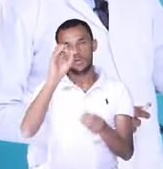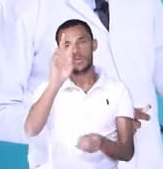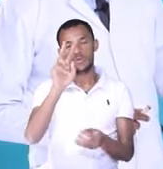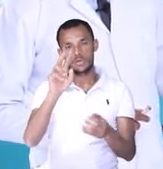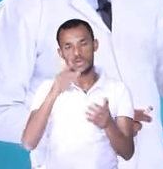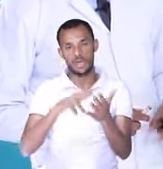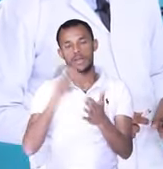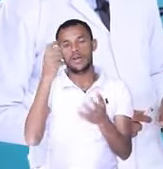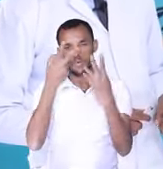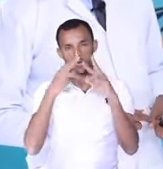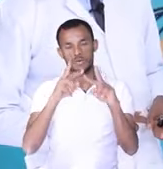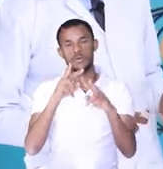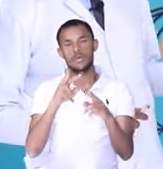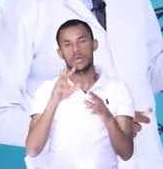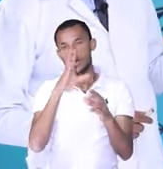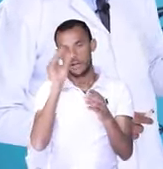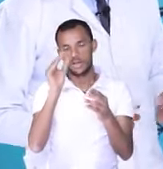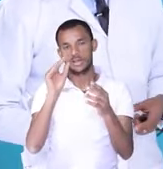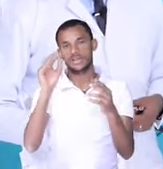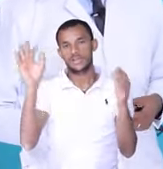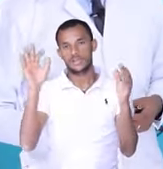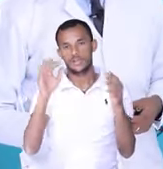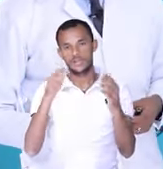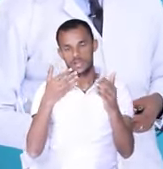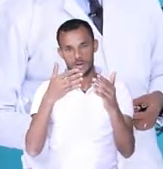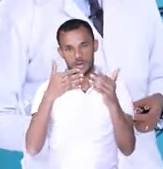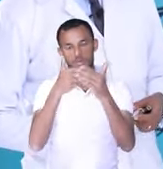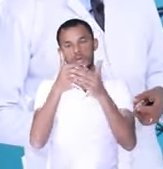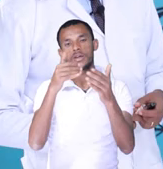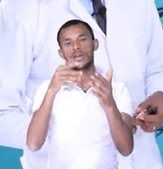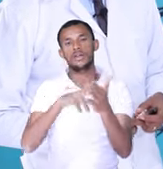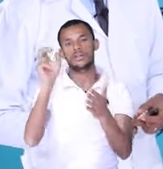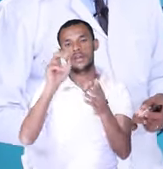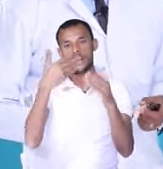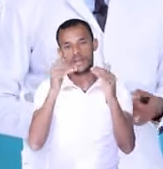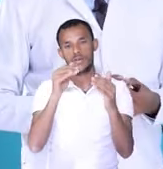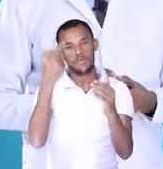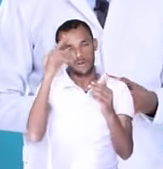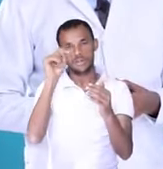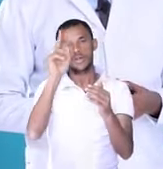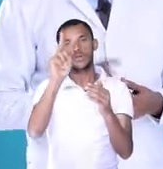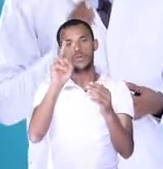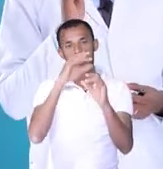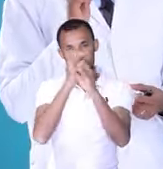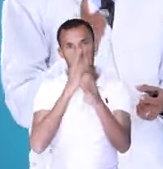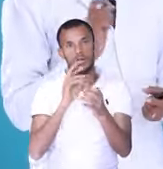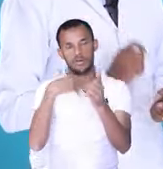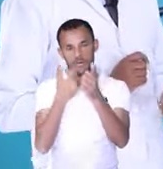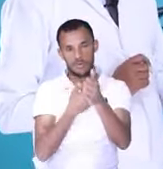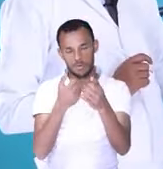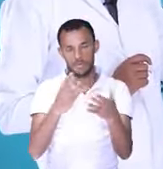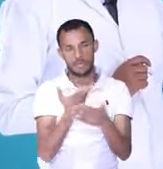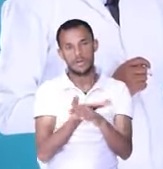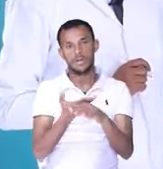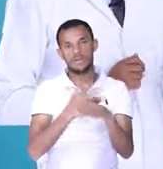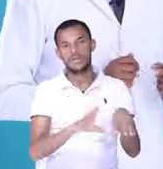The initial concentrations and the corresponding initial rates for the two experiments are as follows. Please,